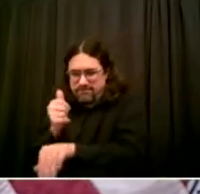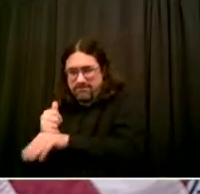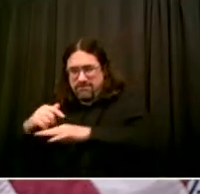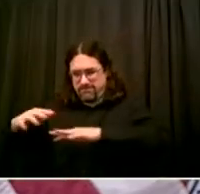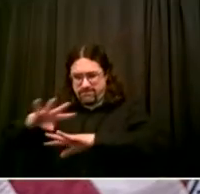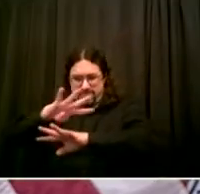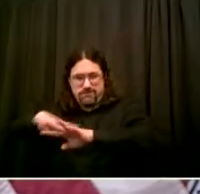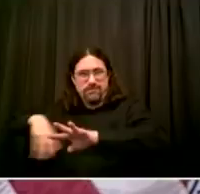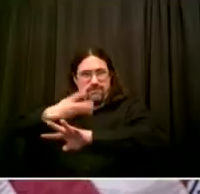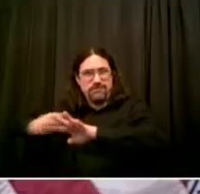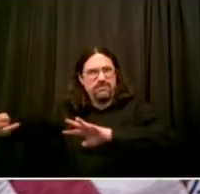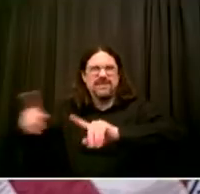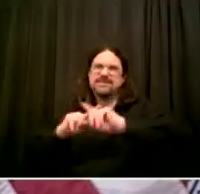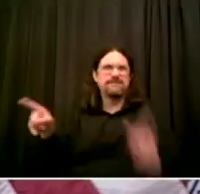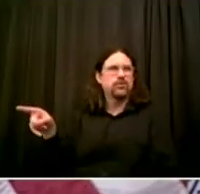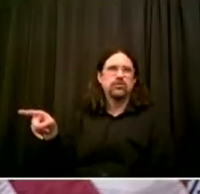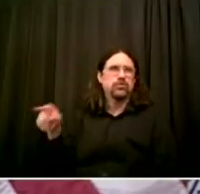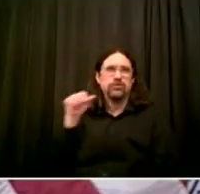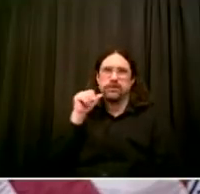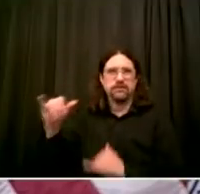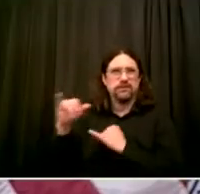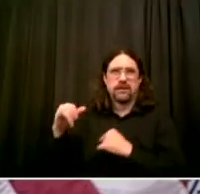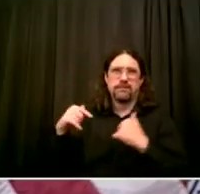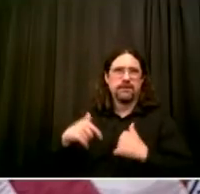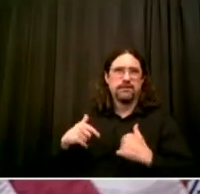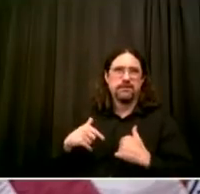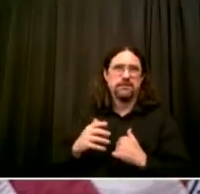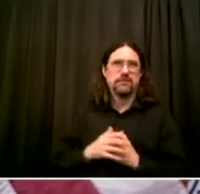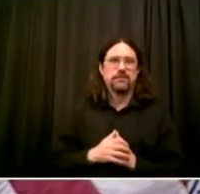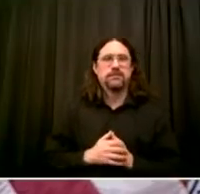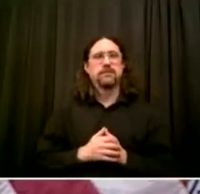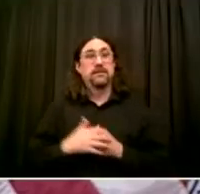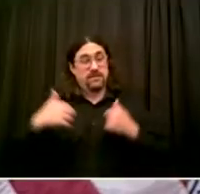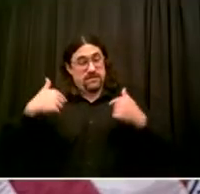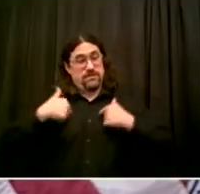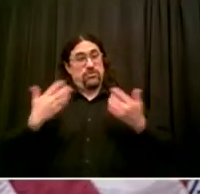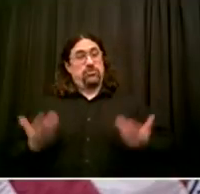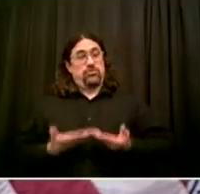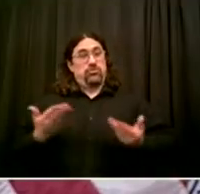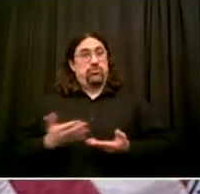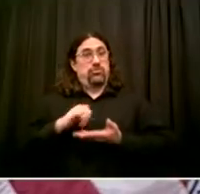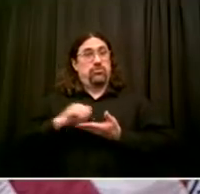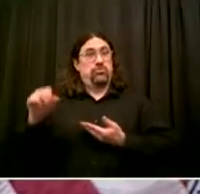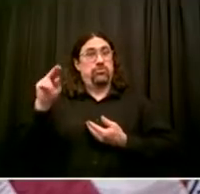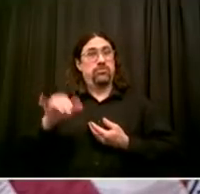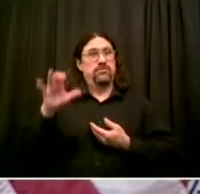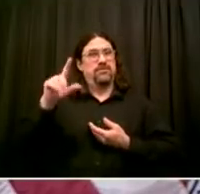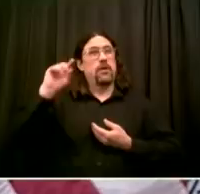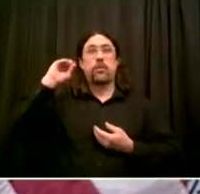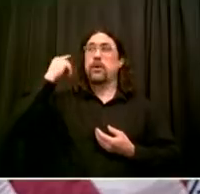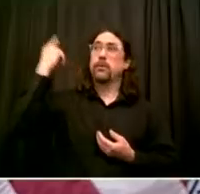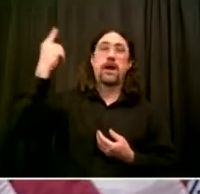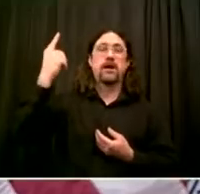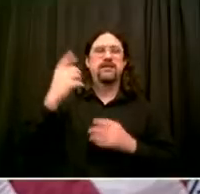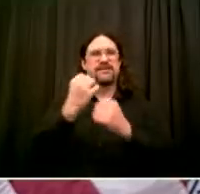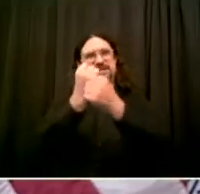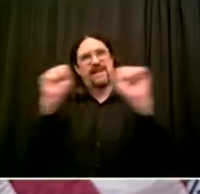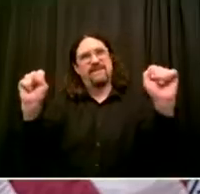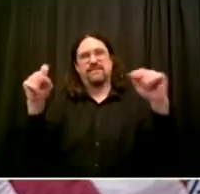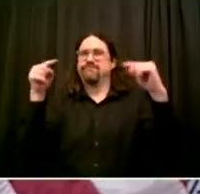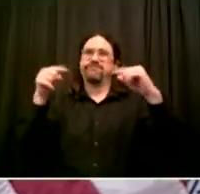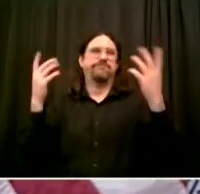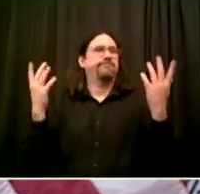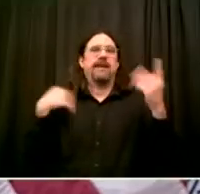reopen bars and restaurants, how much outdoors is going to play a crucial role in that. I think it is a very, very encouraging possibility to lean